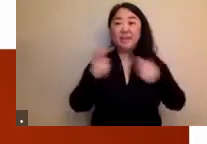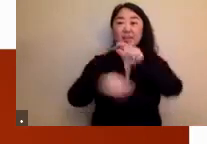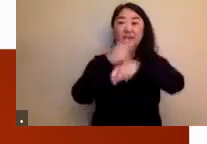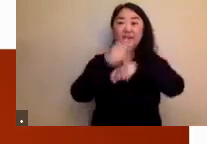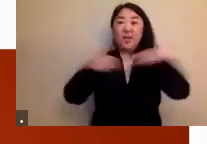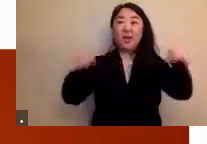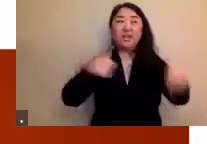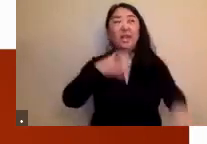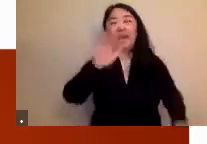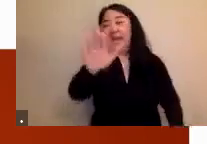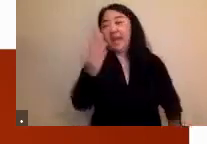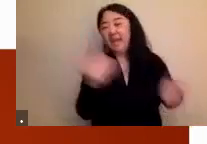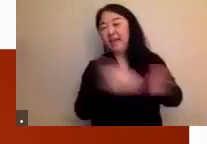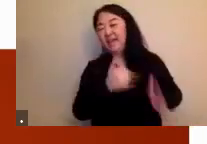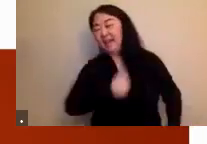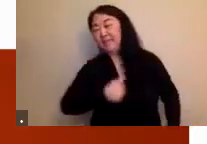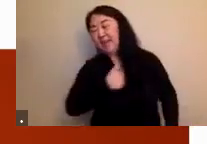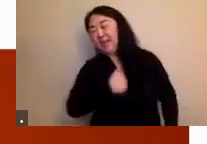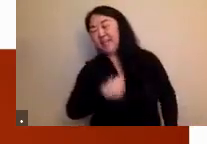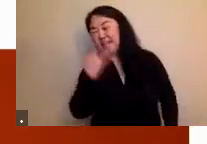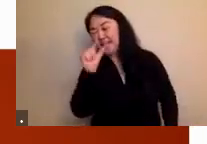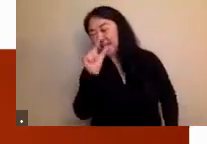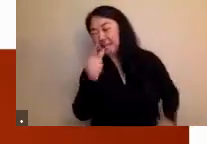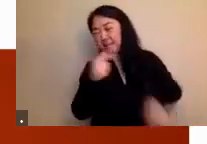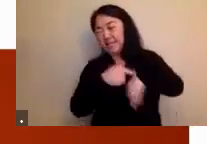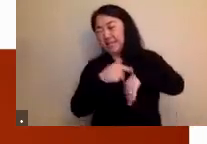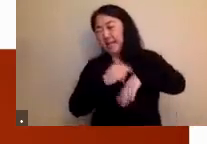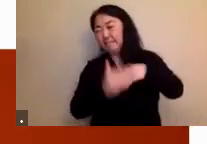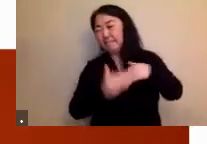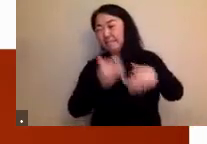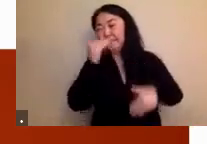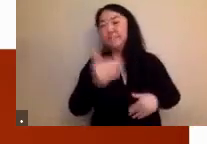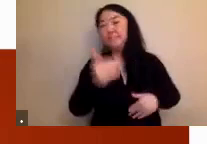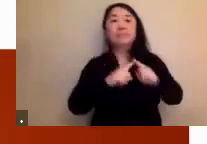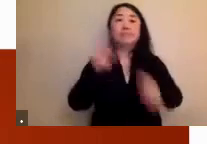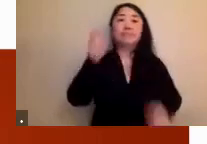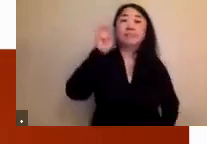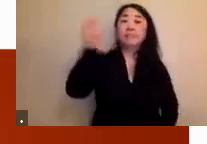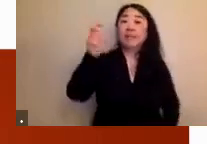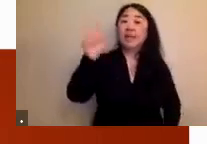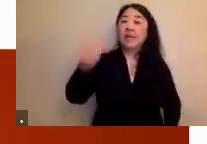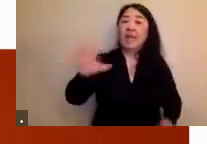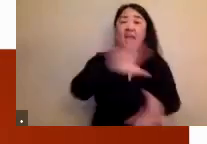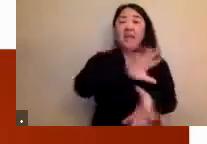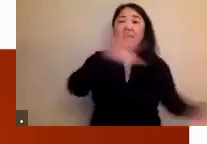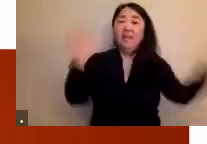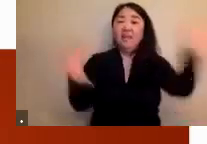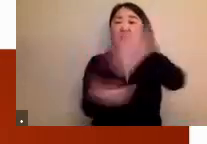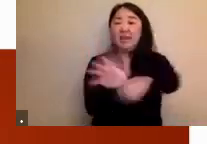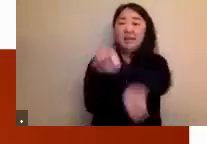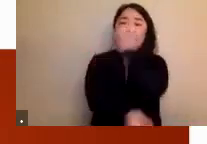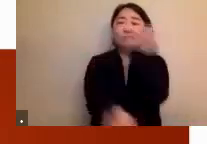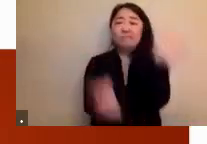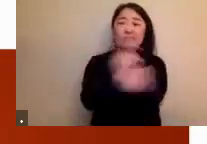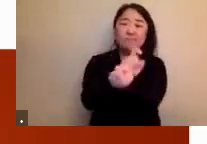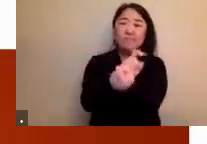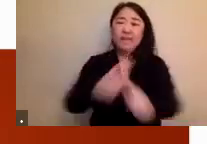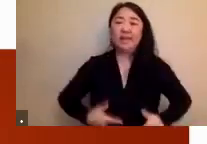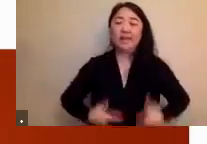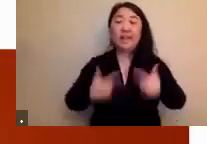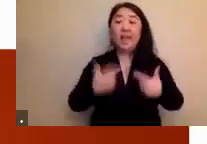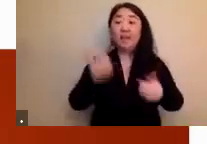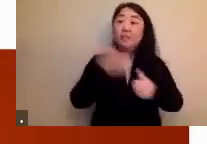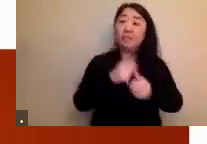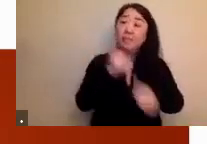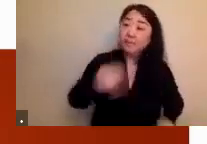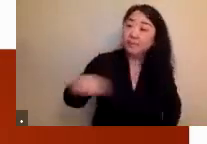do apologize, did go over a little bit, transportation can transform lives. Remember, we use